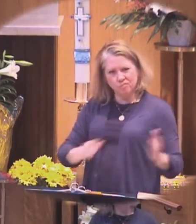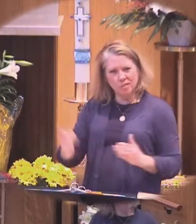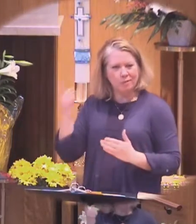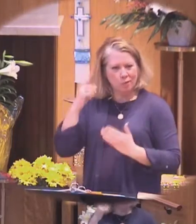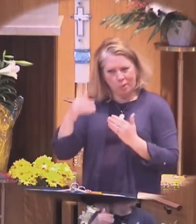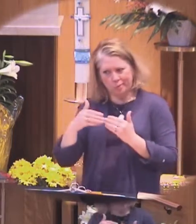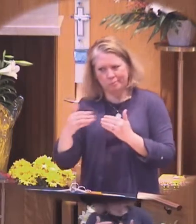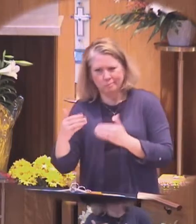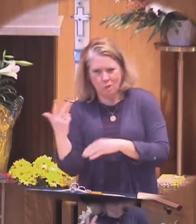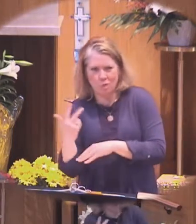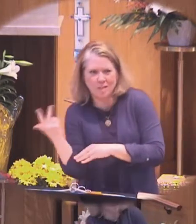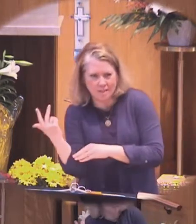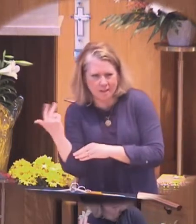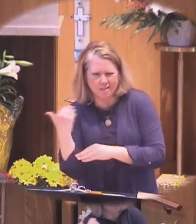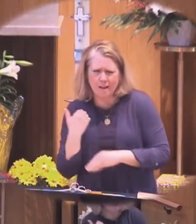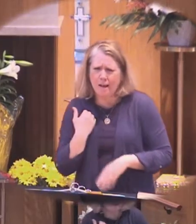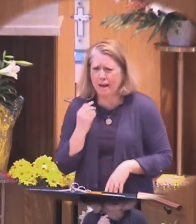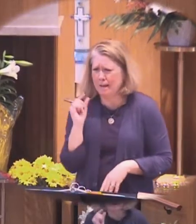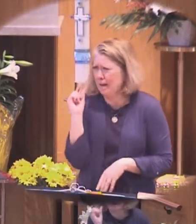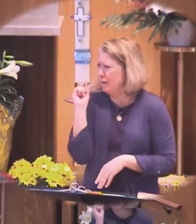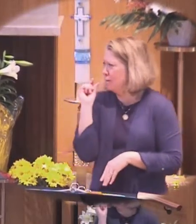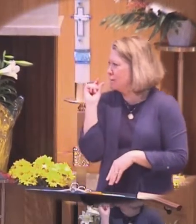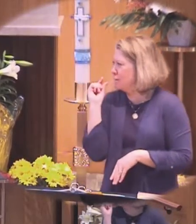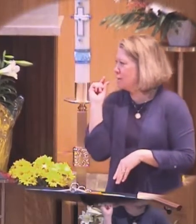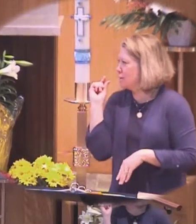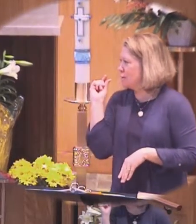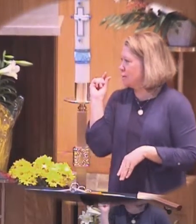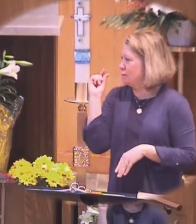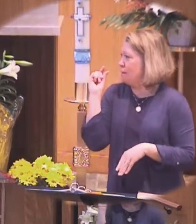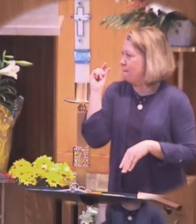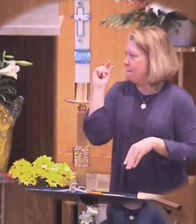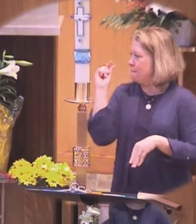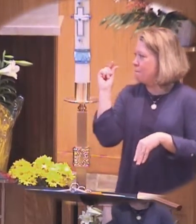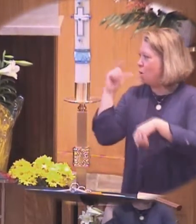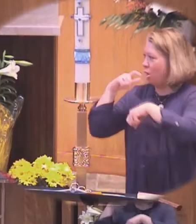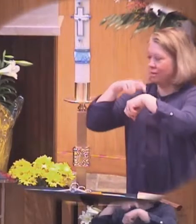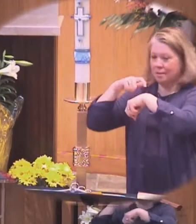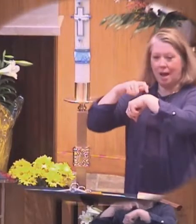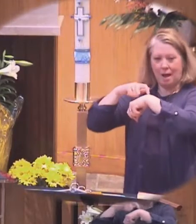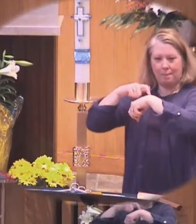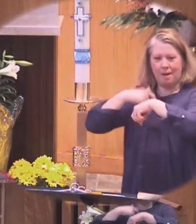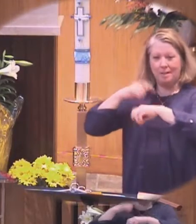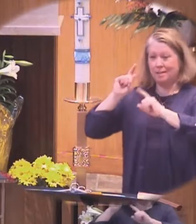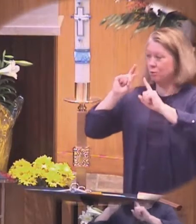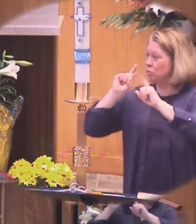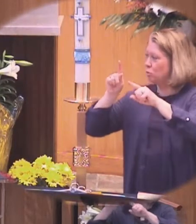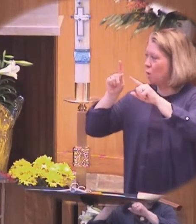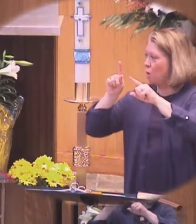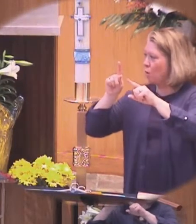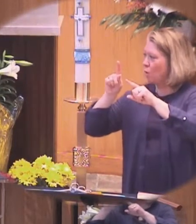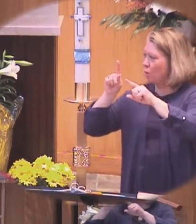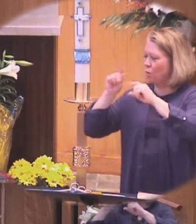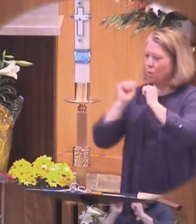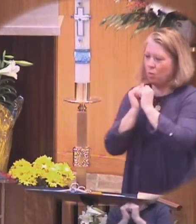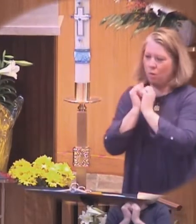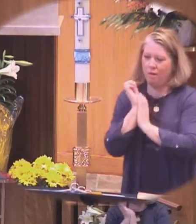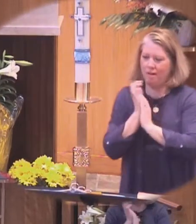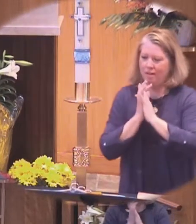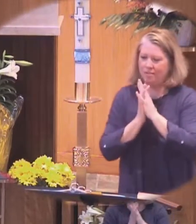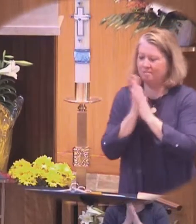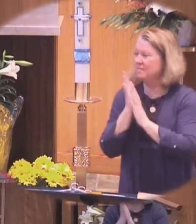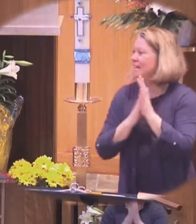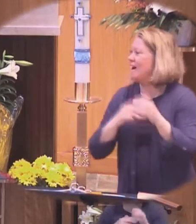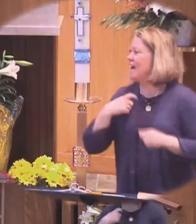small opportunity, small window of time, before I needed to be at the cathedral to celebrate Mass with Bishop